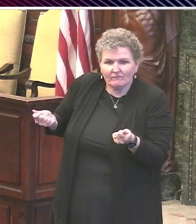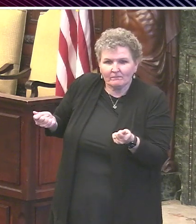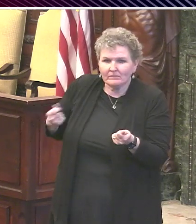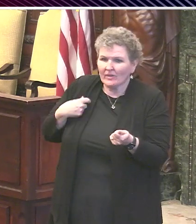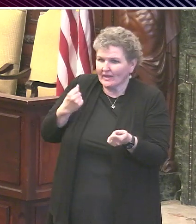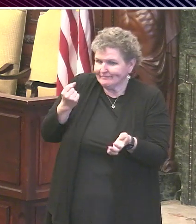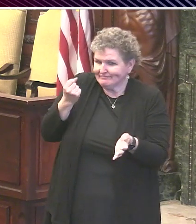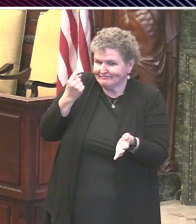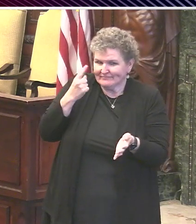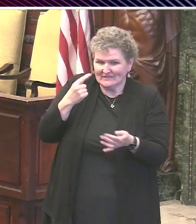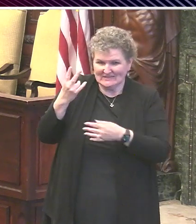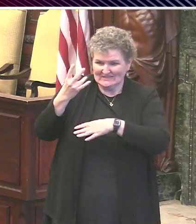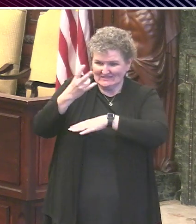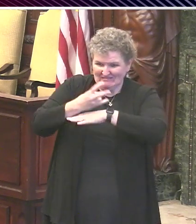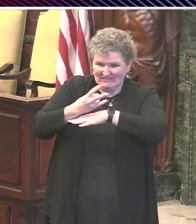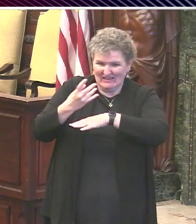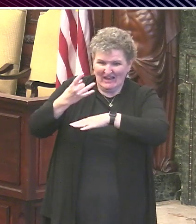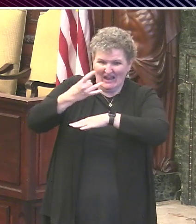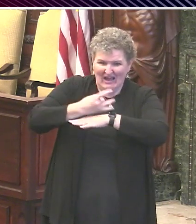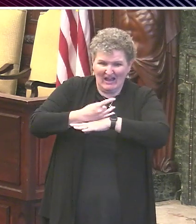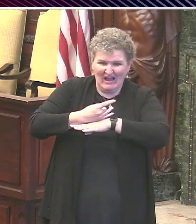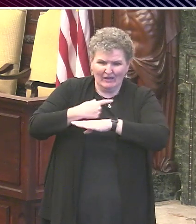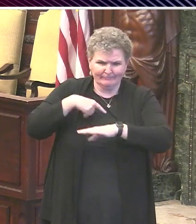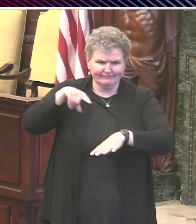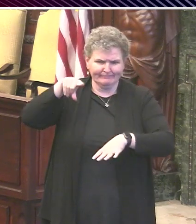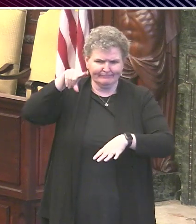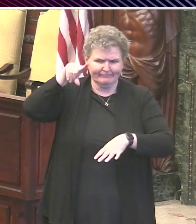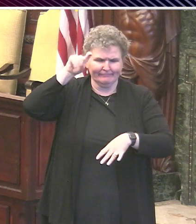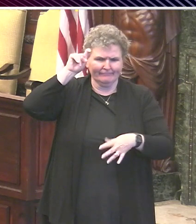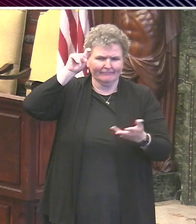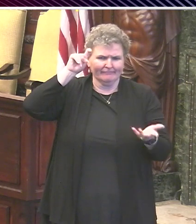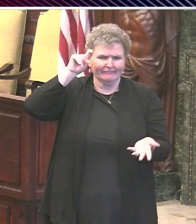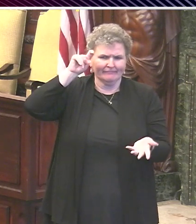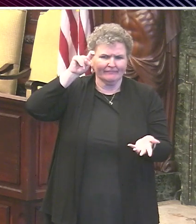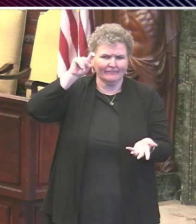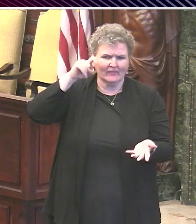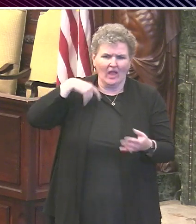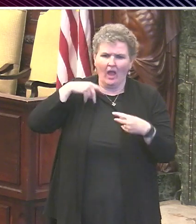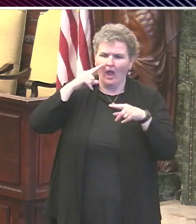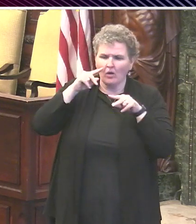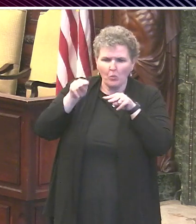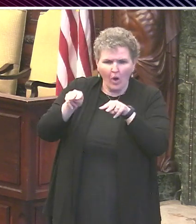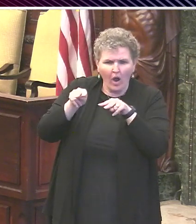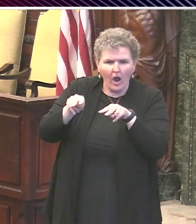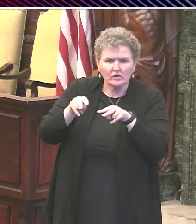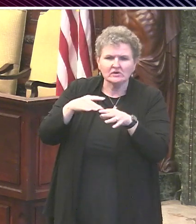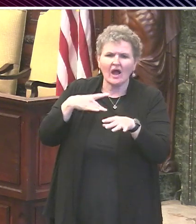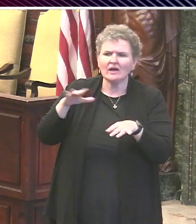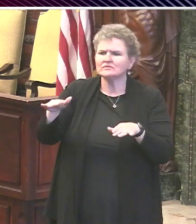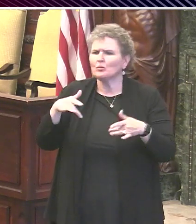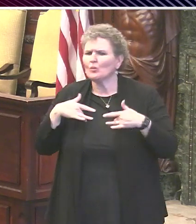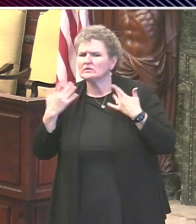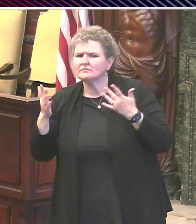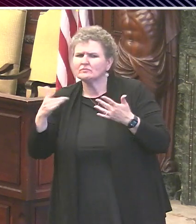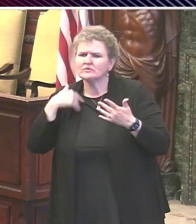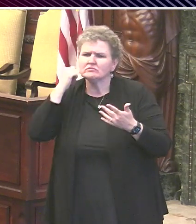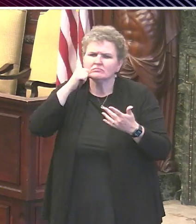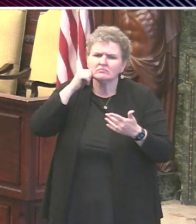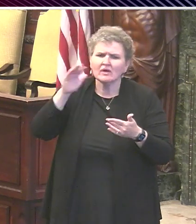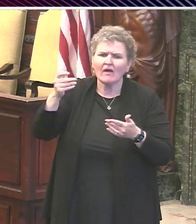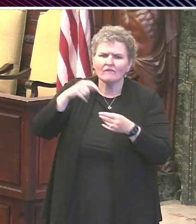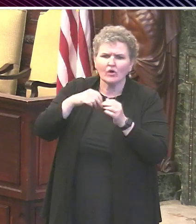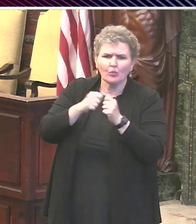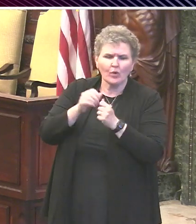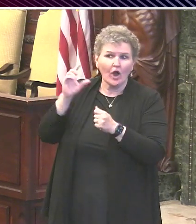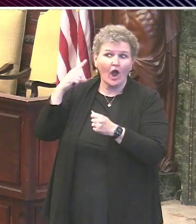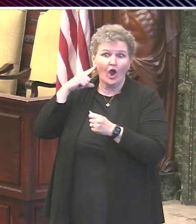if we're 6 or 7 days behind. I check on that status every day, and the last time I checked, we were back up